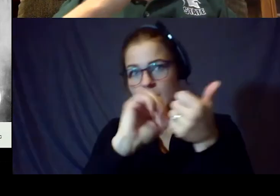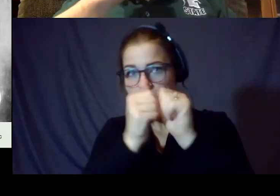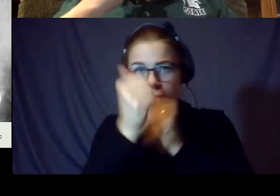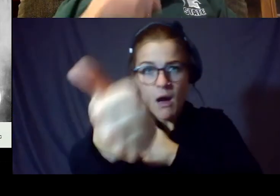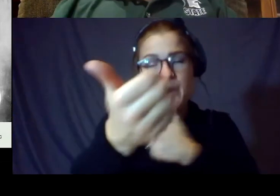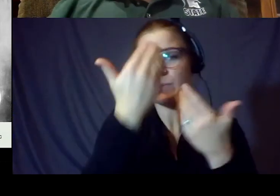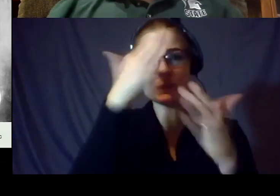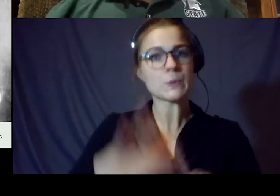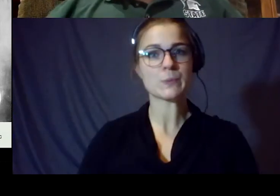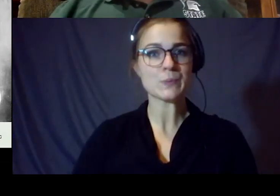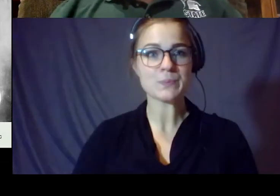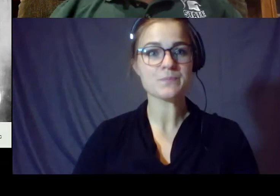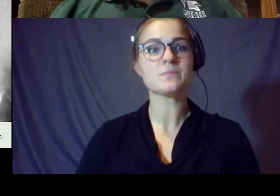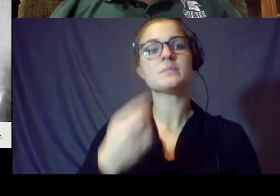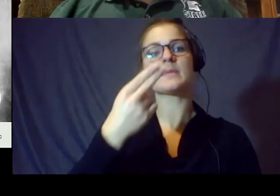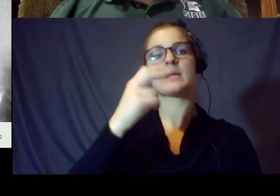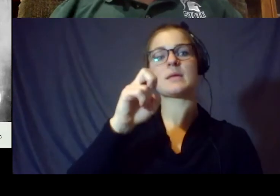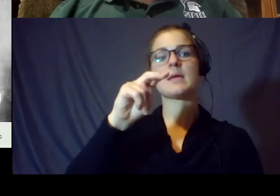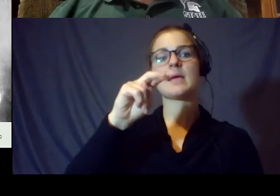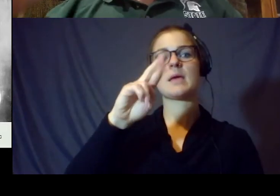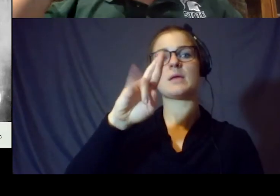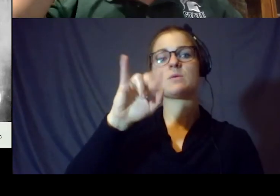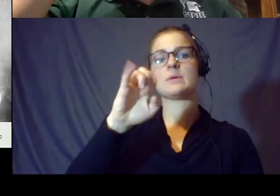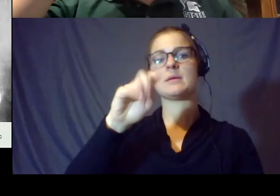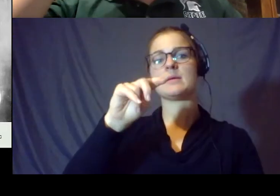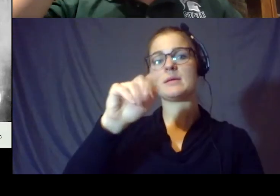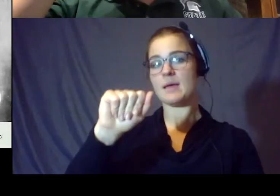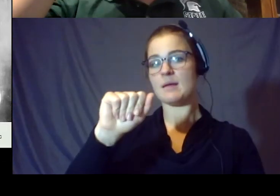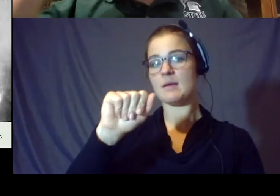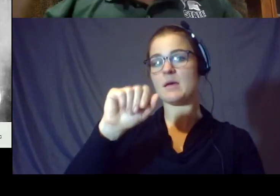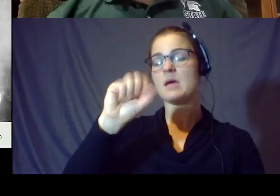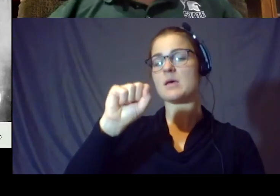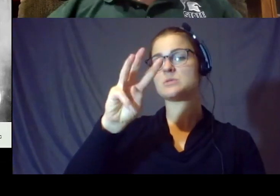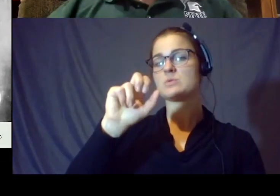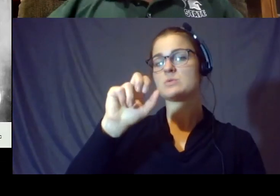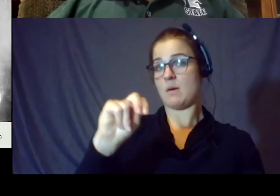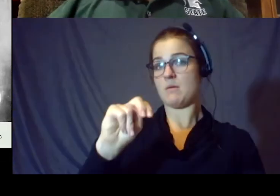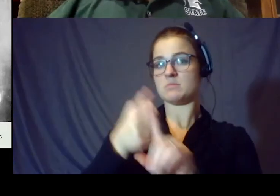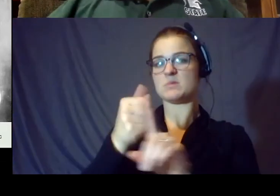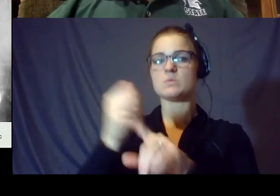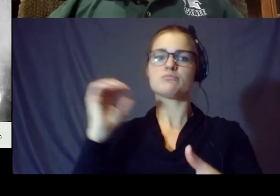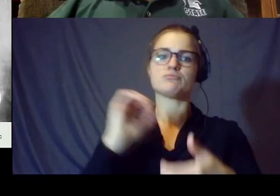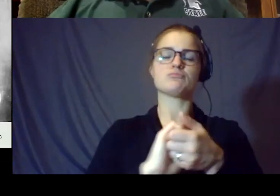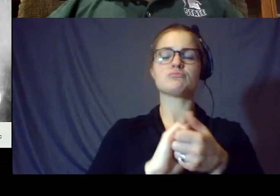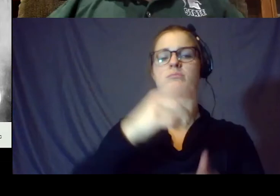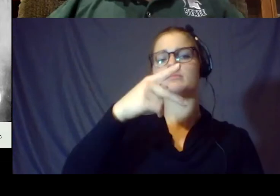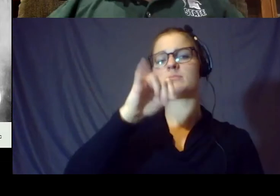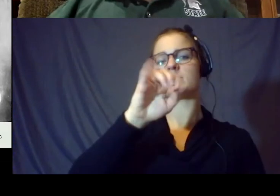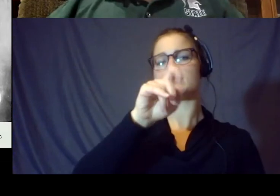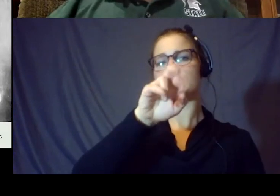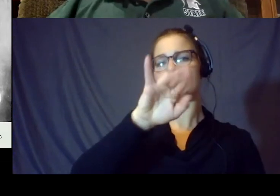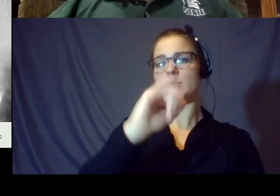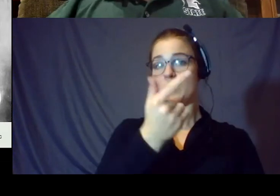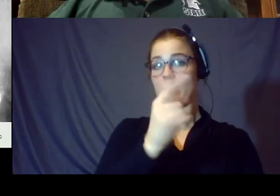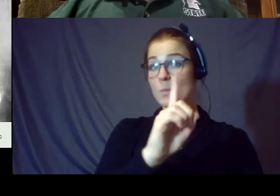But what Henrietta Swan Leavitt did was she was working with Pickering at Harvard. And in 1908, she